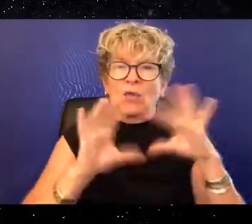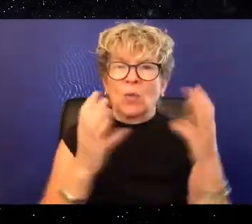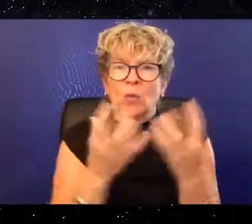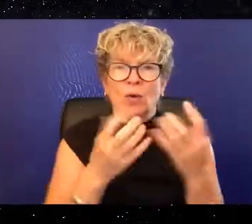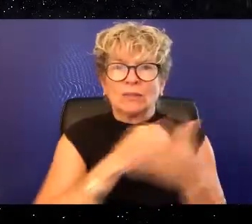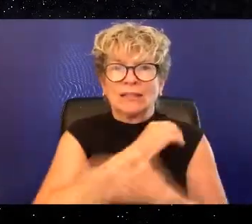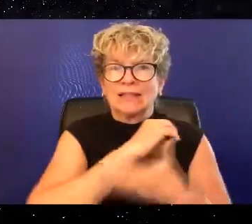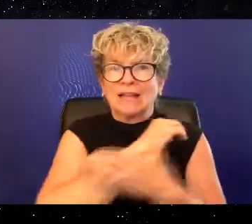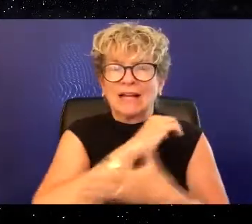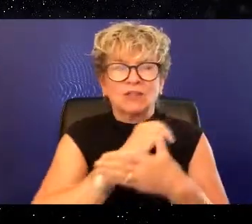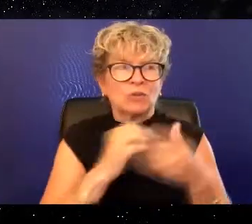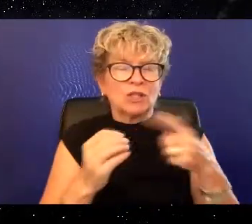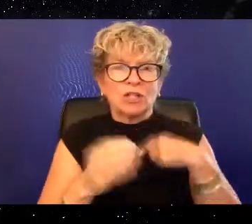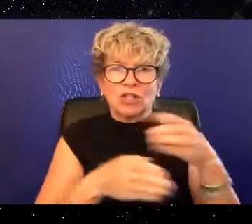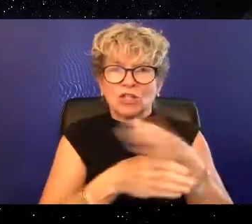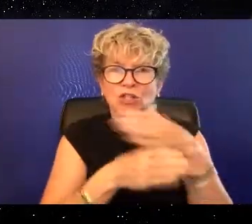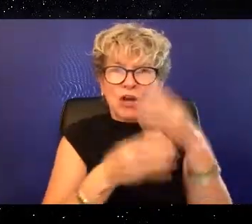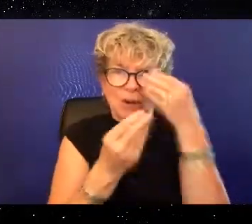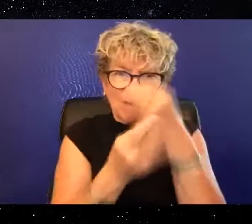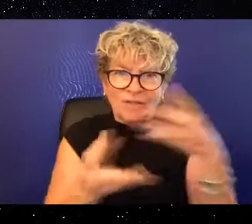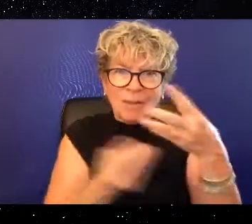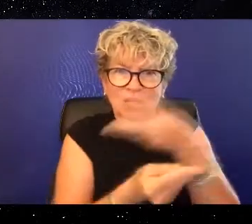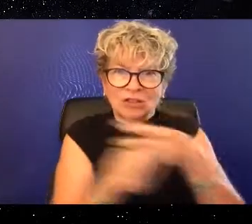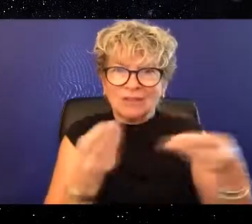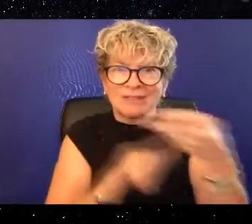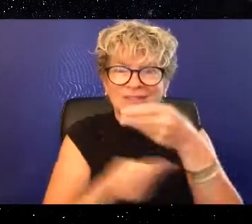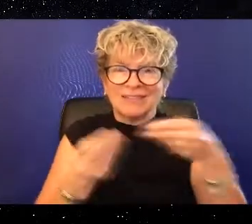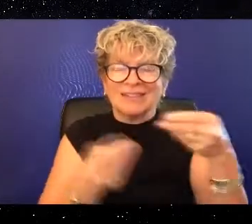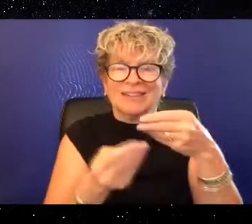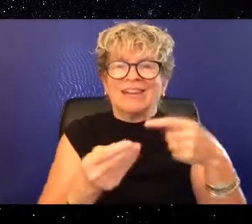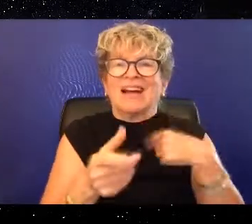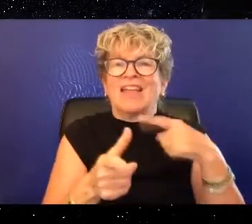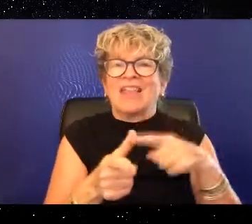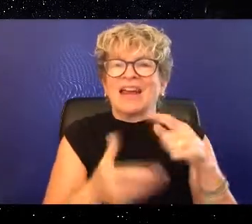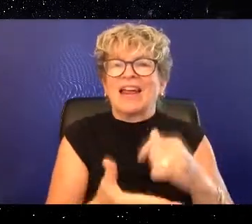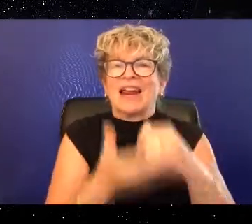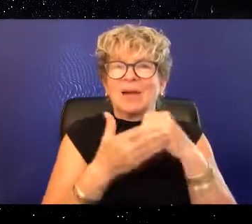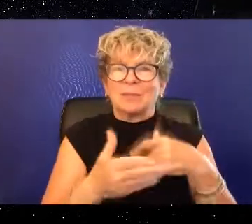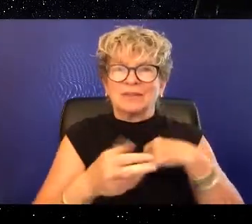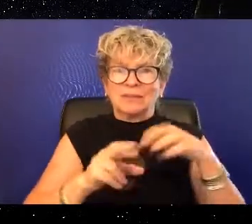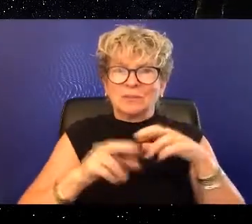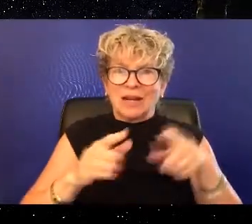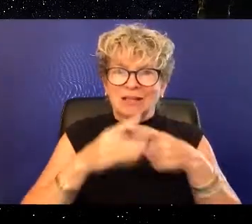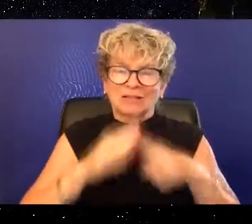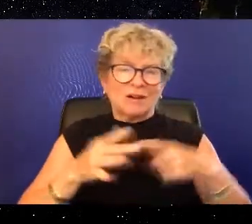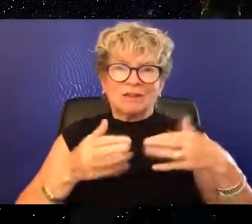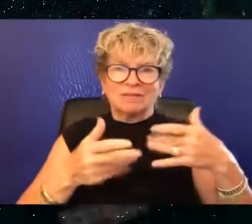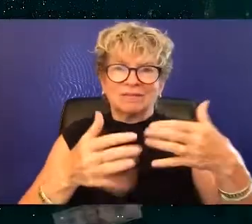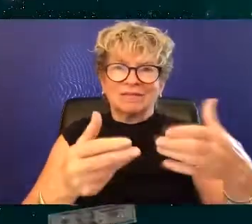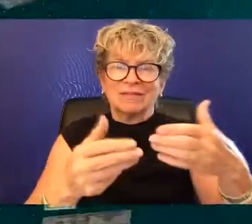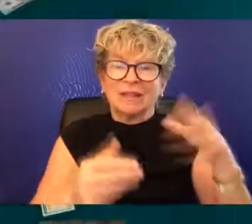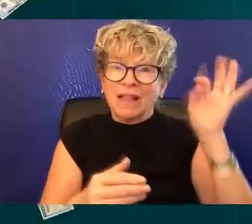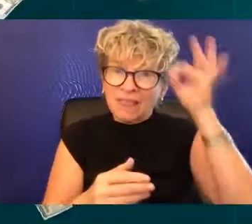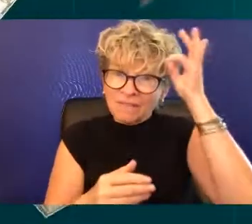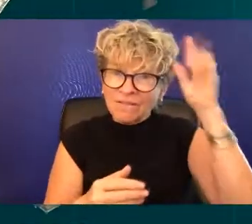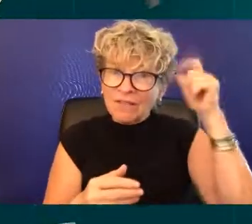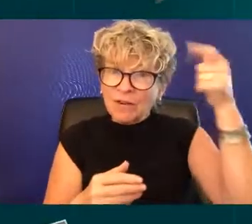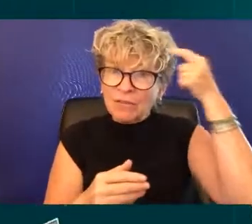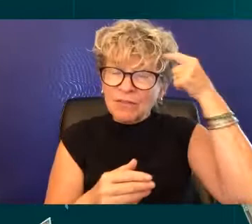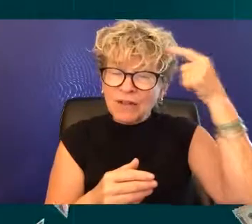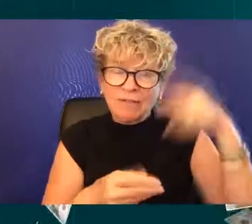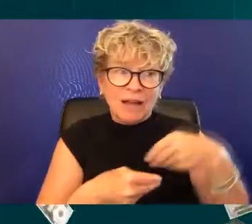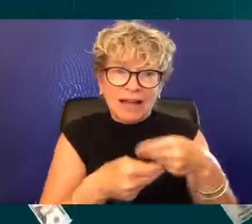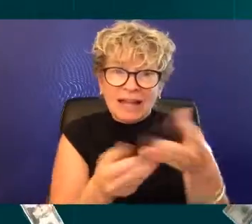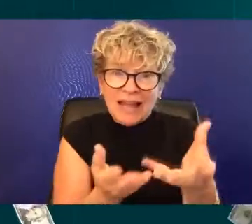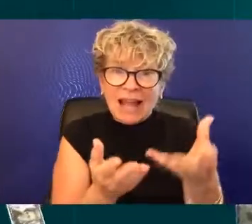genetic information quickly and around the world. This gave vaccine developers a head start on creating a vaccine.